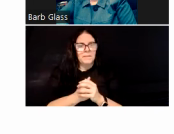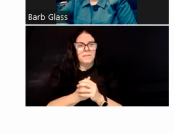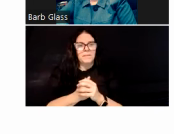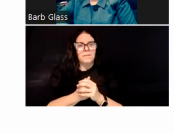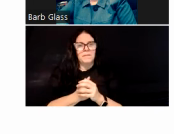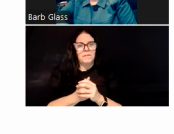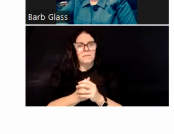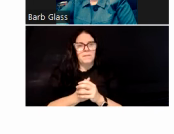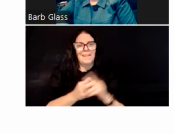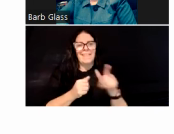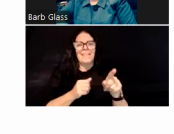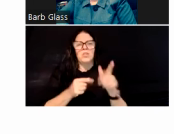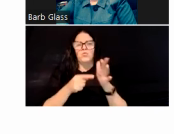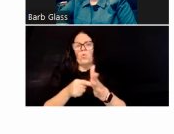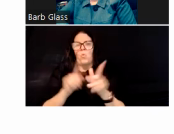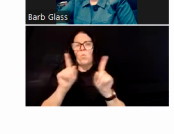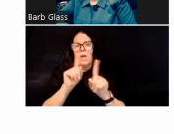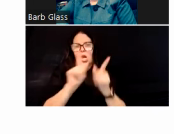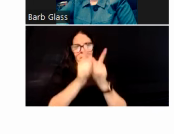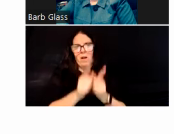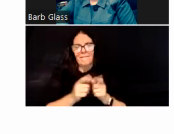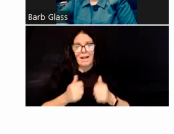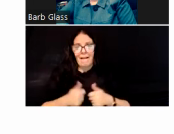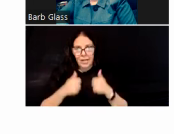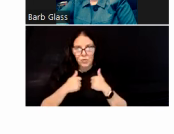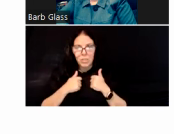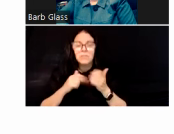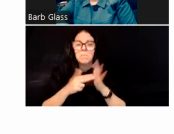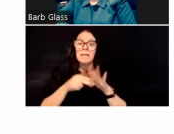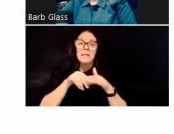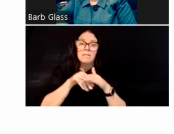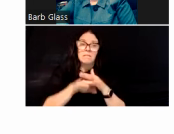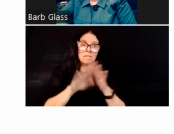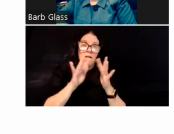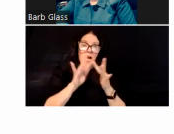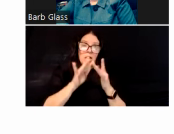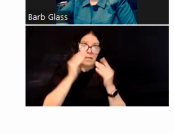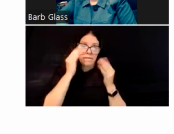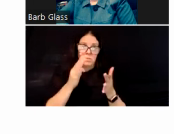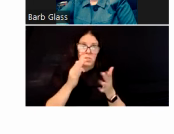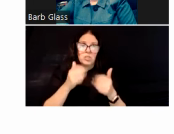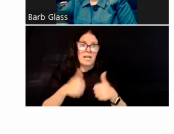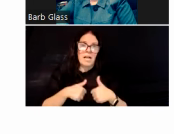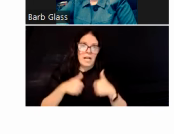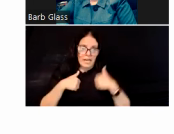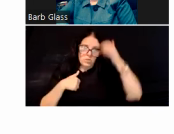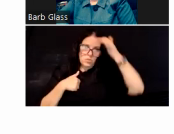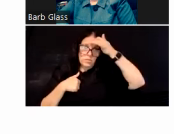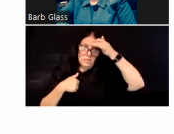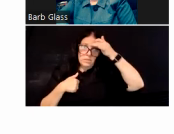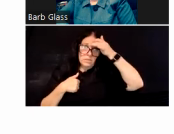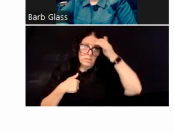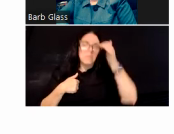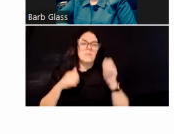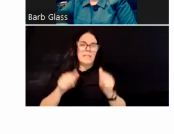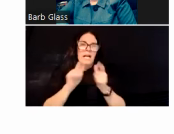you a snapshot of where you modify the address. So in your contact information in addresses, this is where you can modify